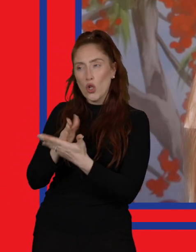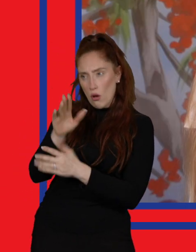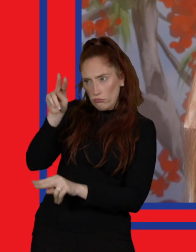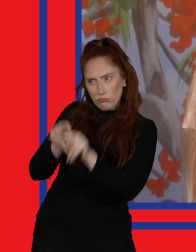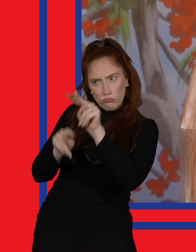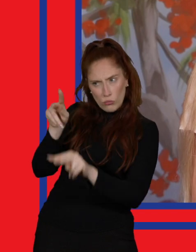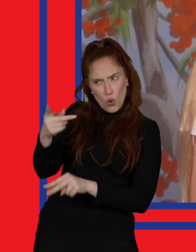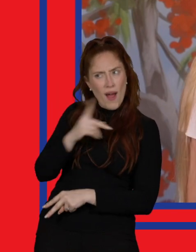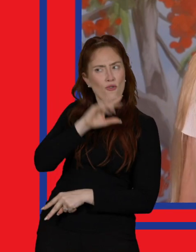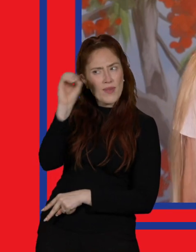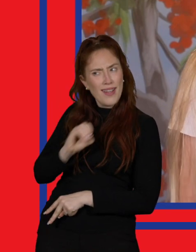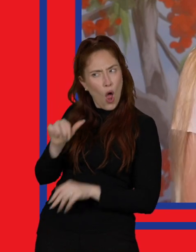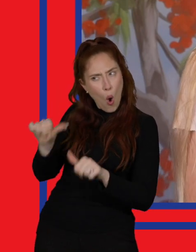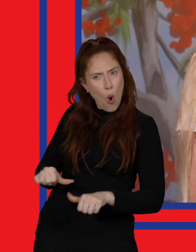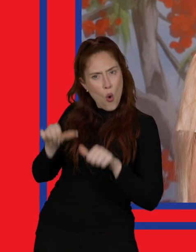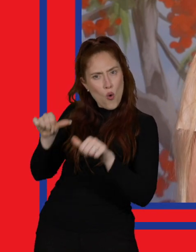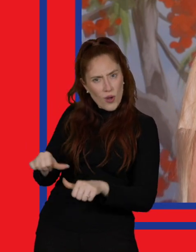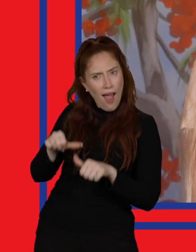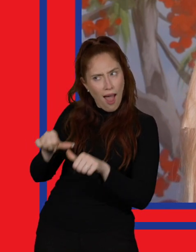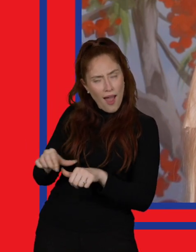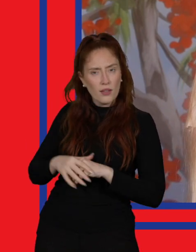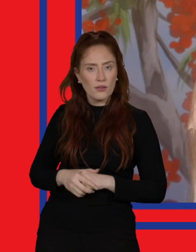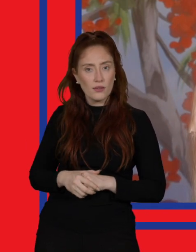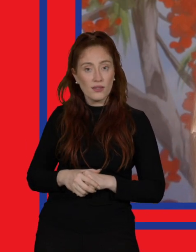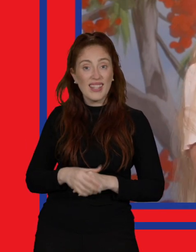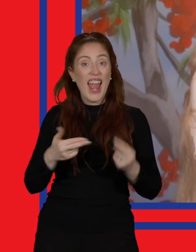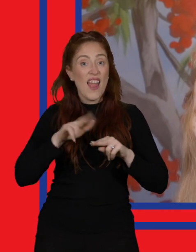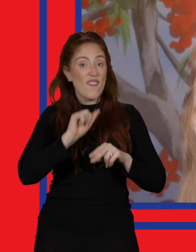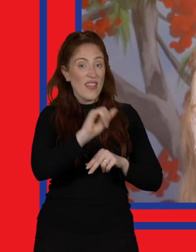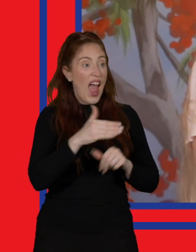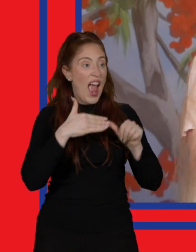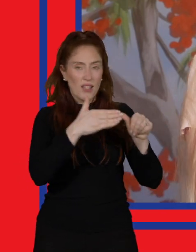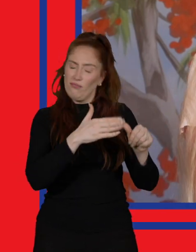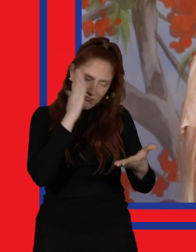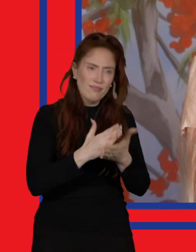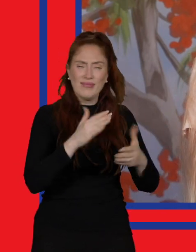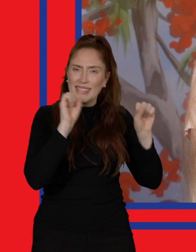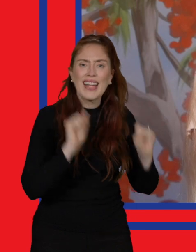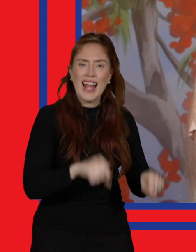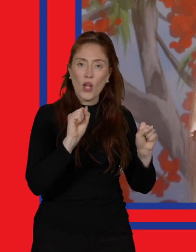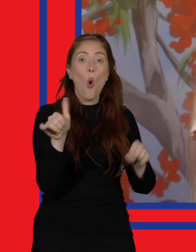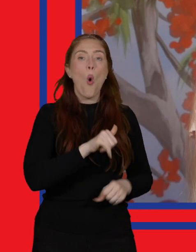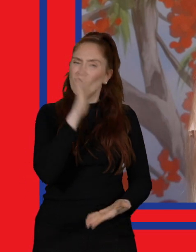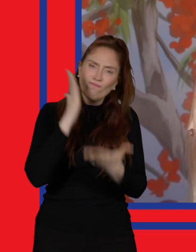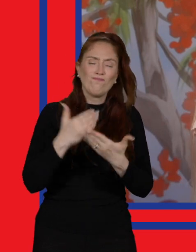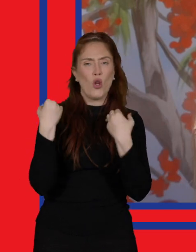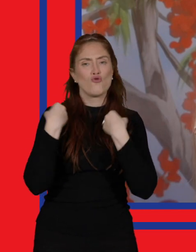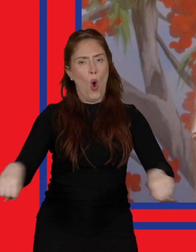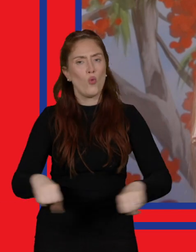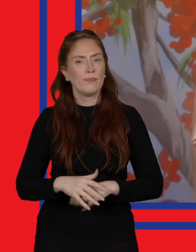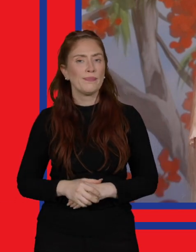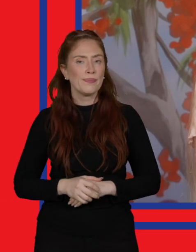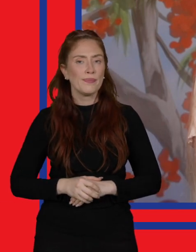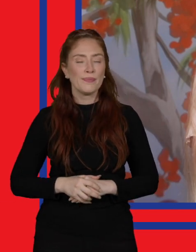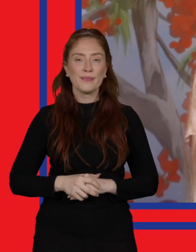can make sure that they're 100% okay with whatever it is you're asking. Their answer is a definite yes or